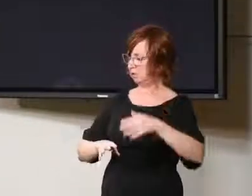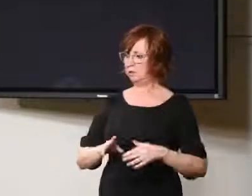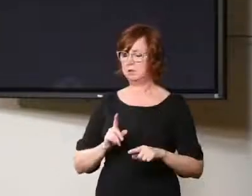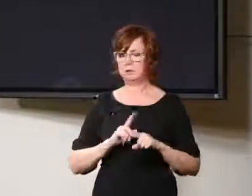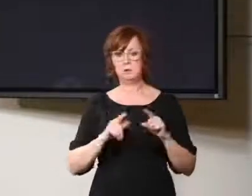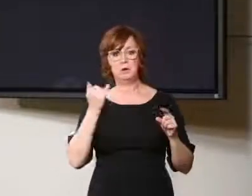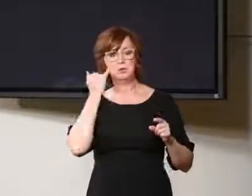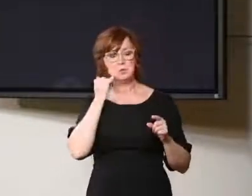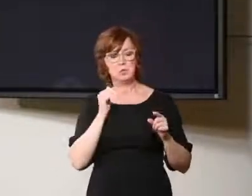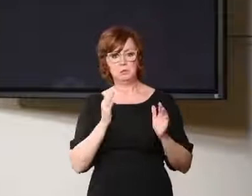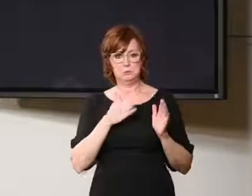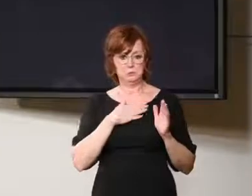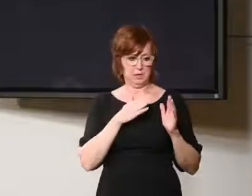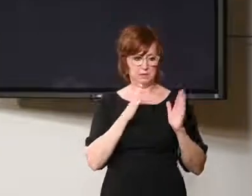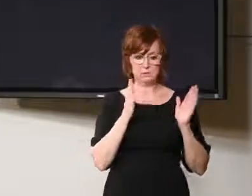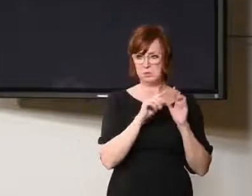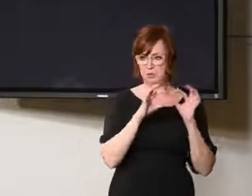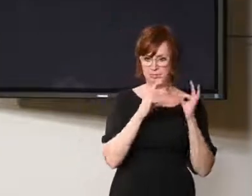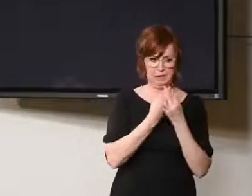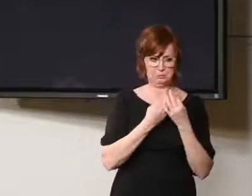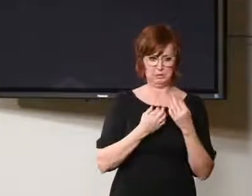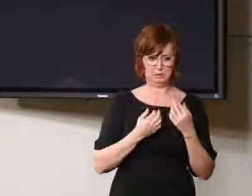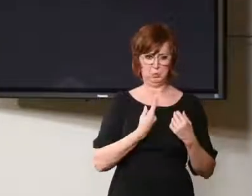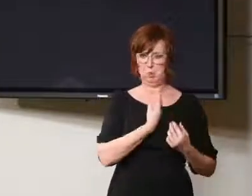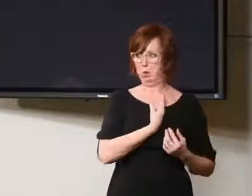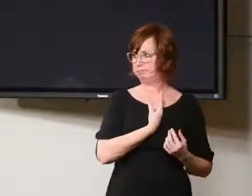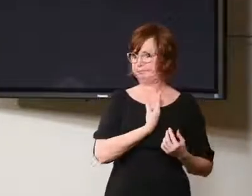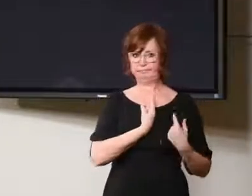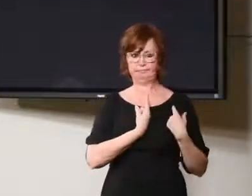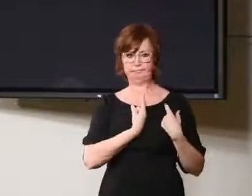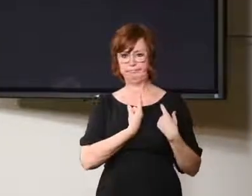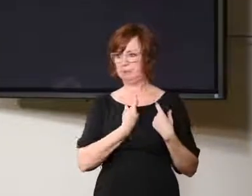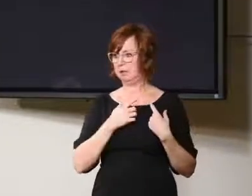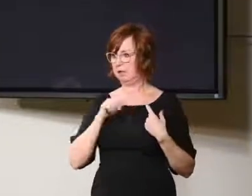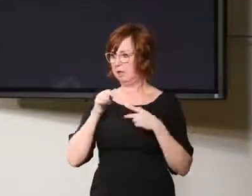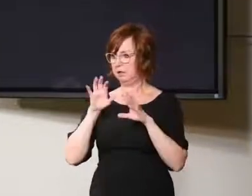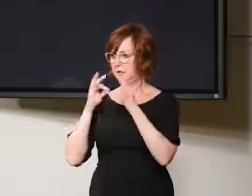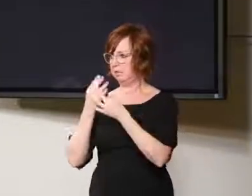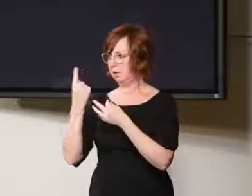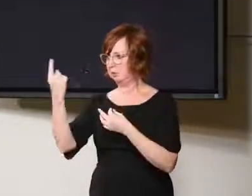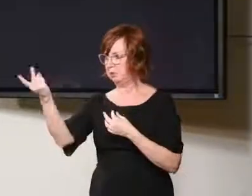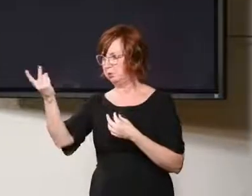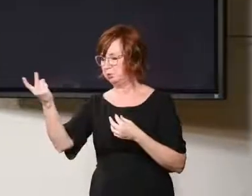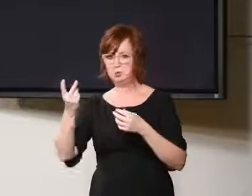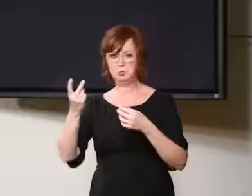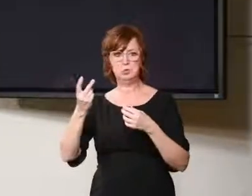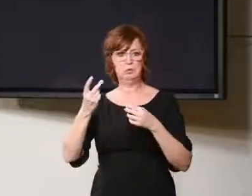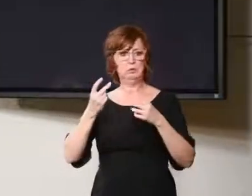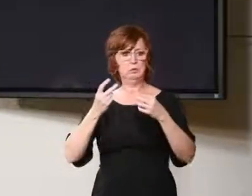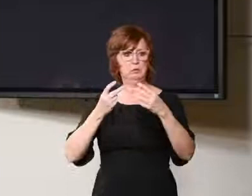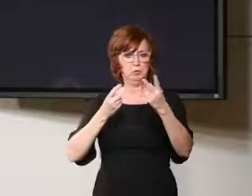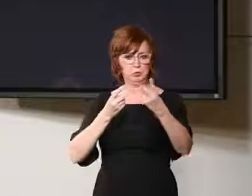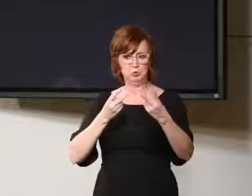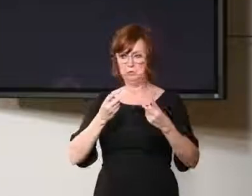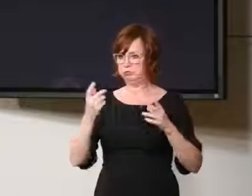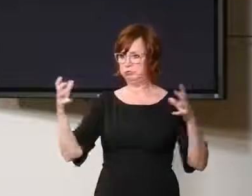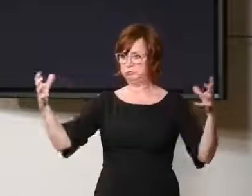small family unit of one person in the household, you can, as I said before, choose to have 2 or 3